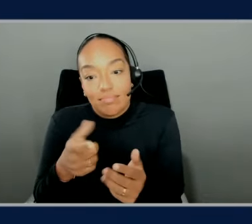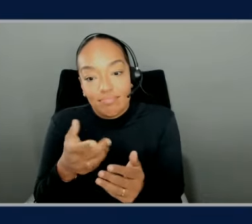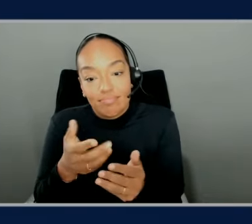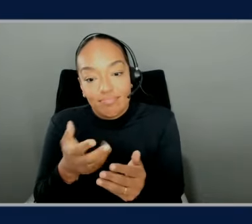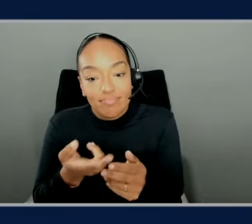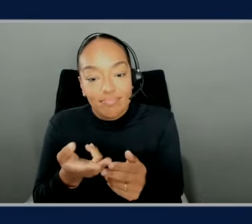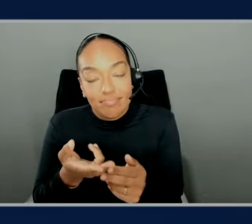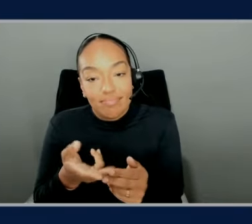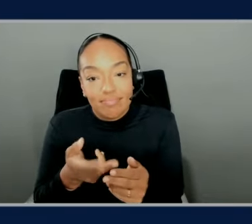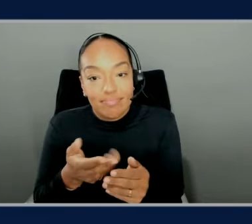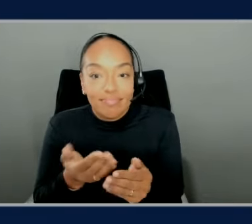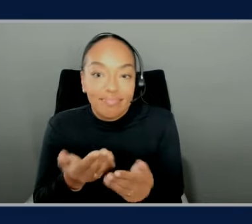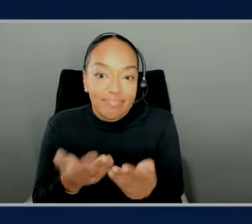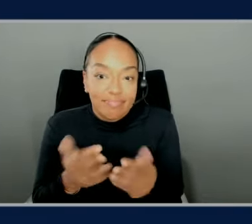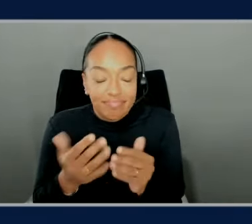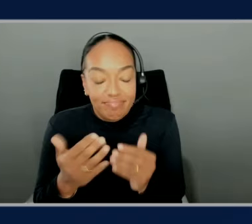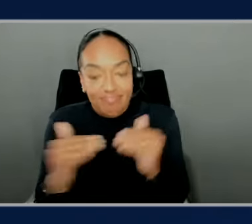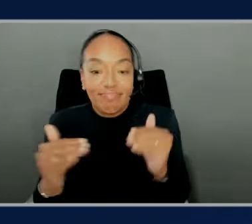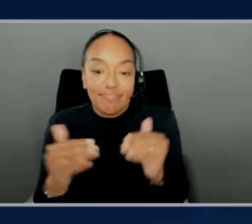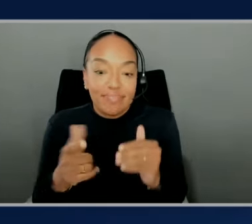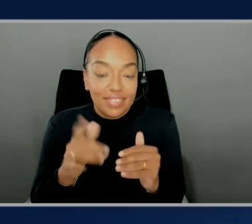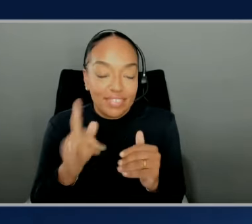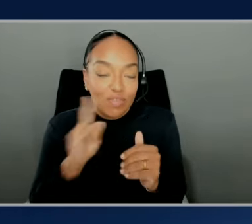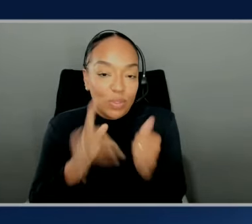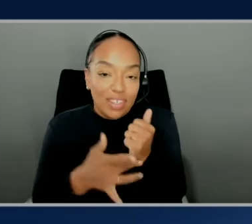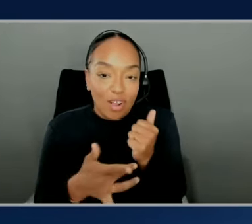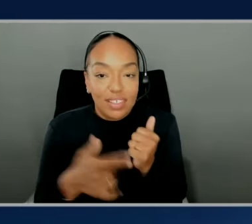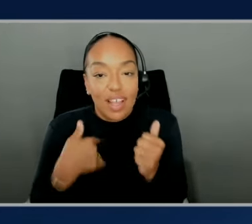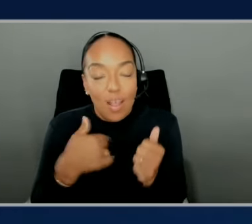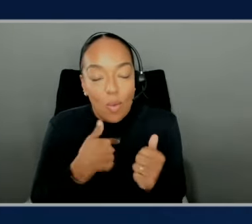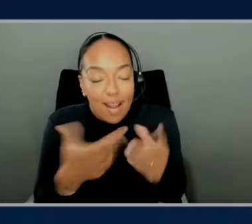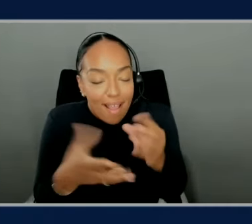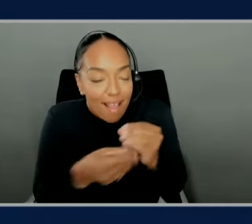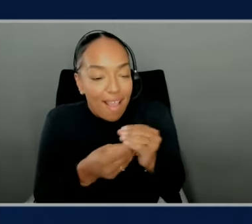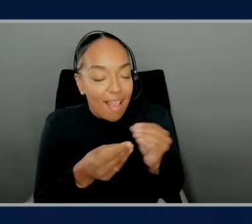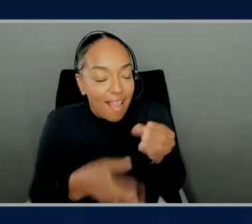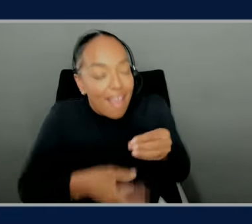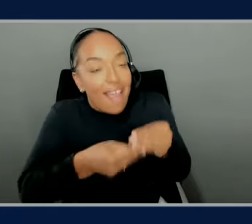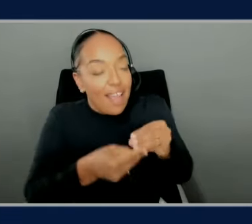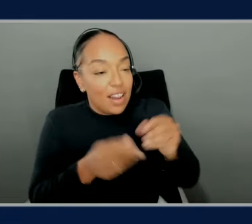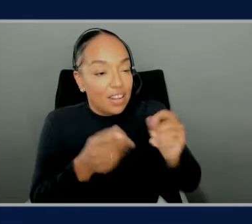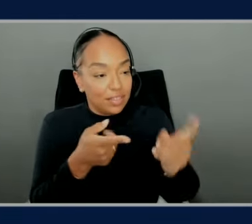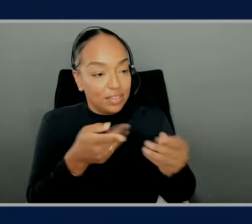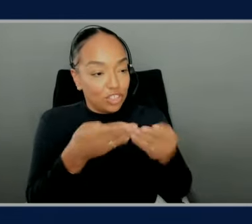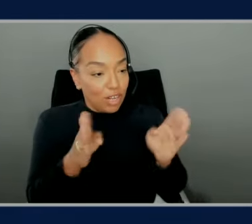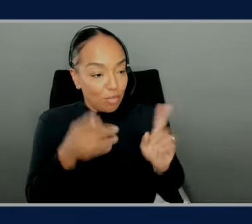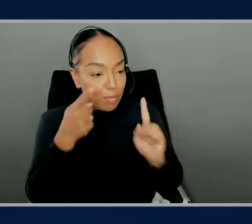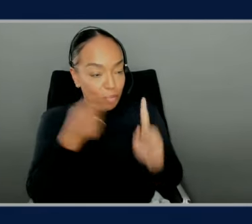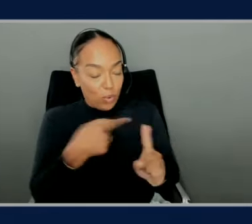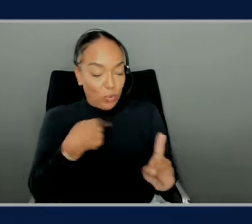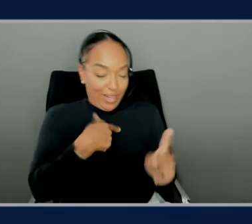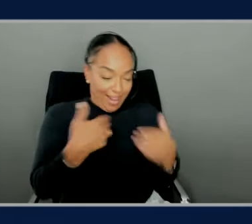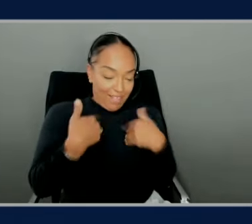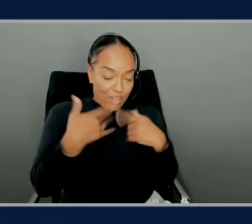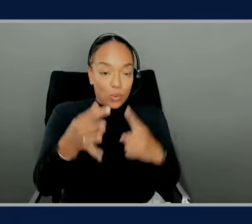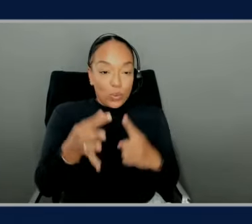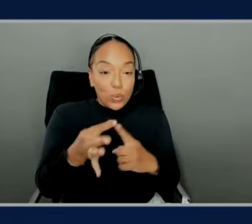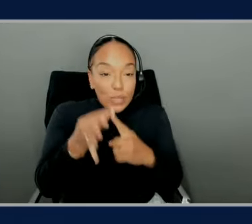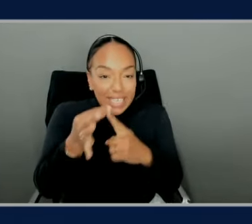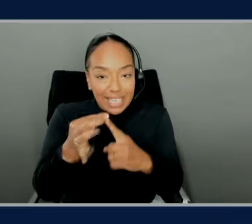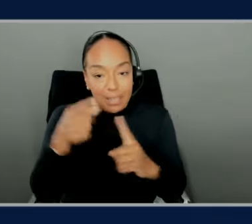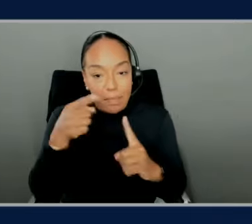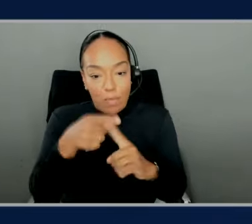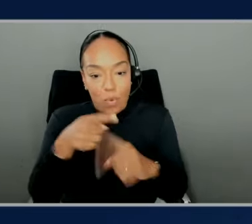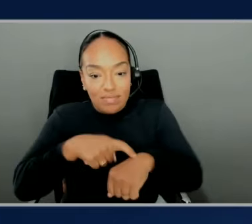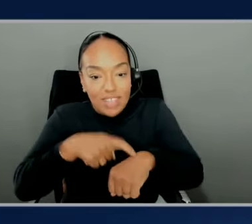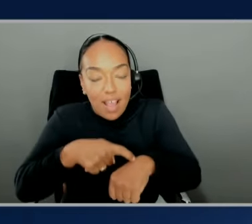I mean, add, like, even a more general point of, like, I mean, we are at such a unique point in time of technology evolution. Mm-hmm.